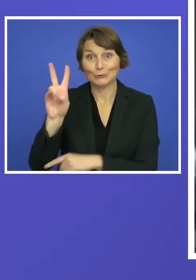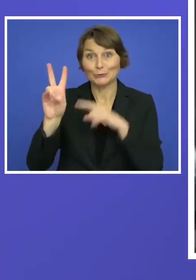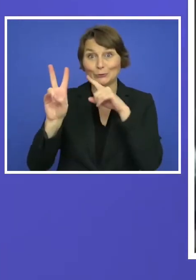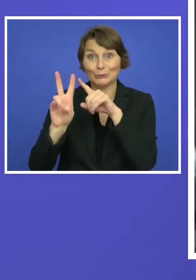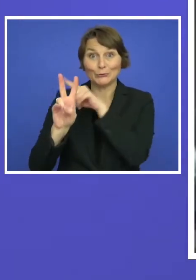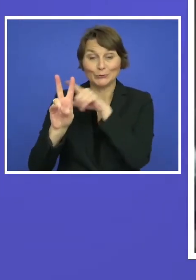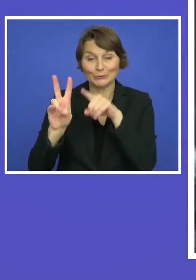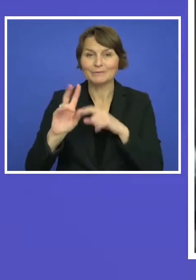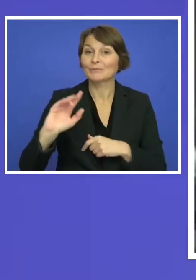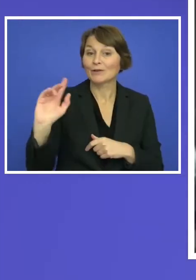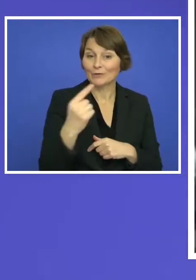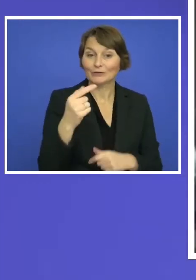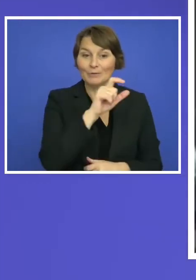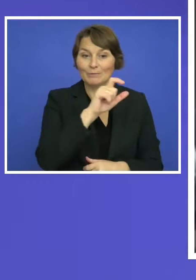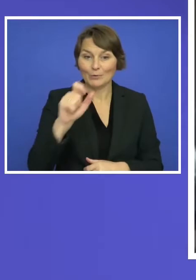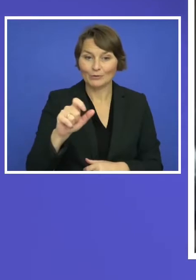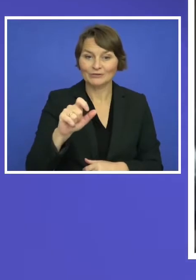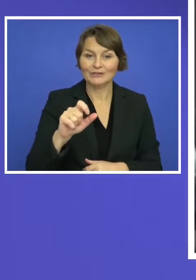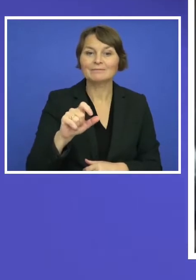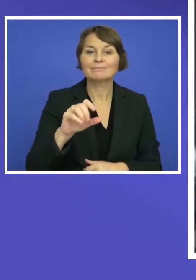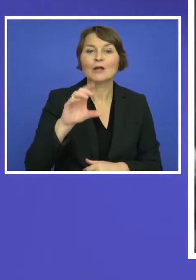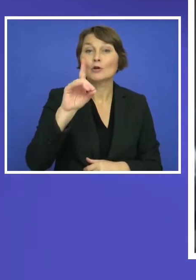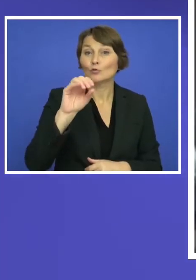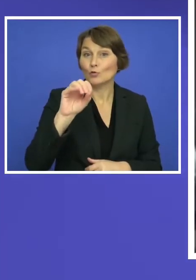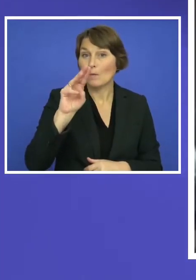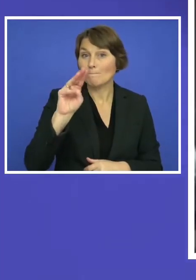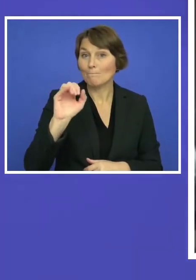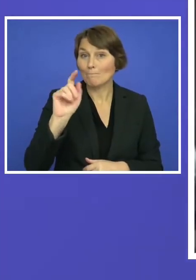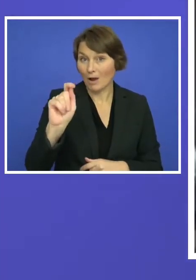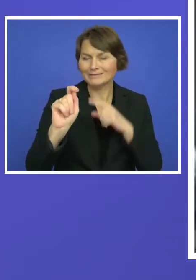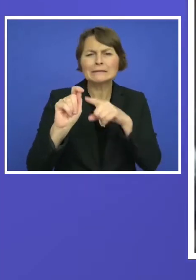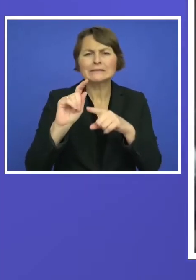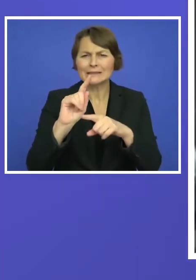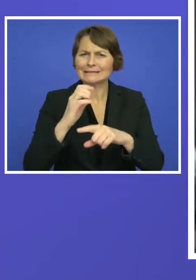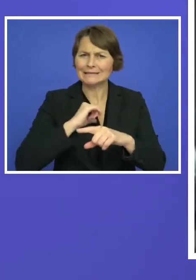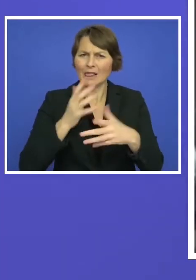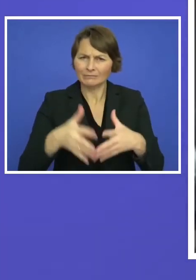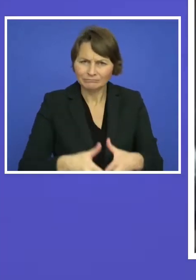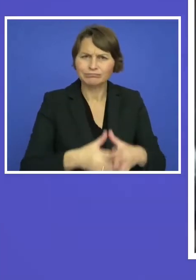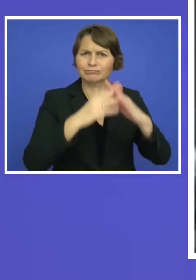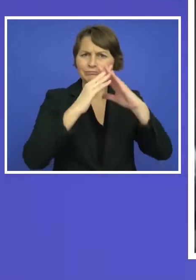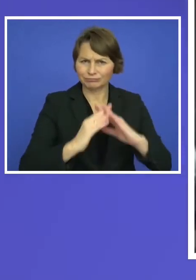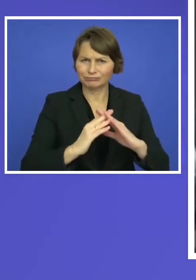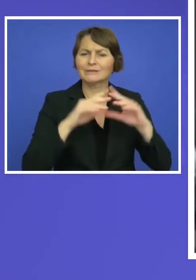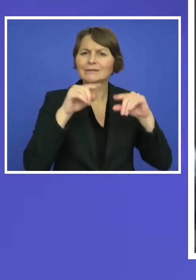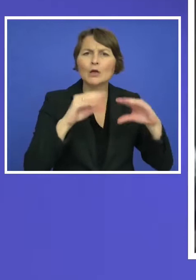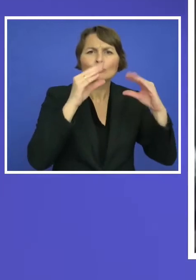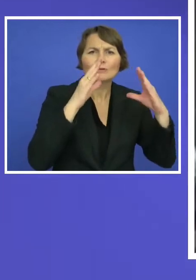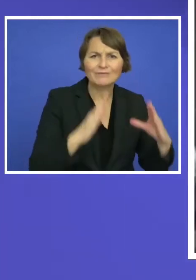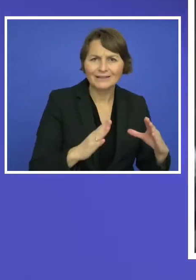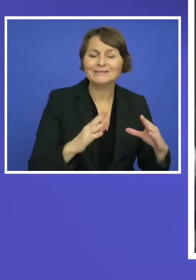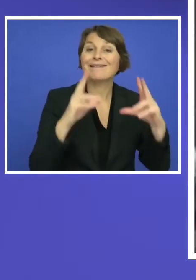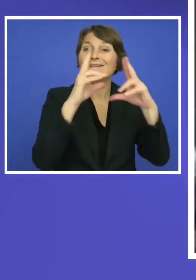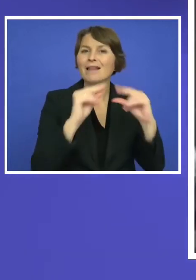Mirna Abi Abdallah Dumat. She is a founding associate professor and assistant dean from the Lebanese American